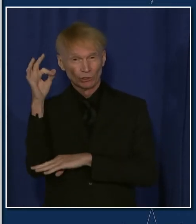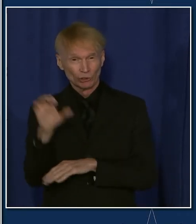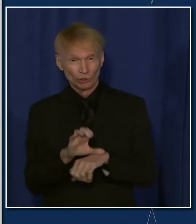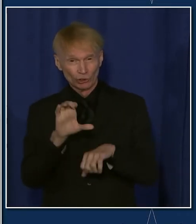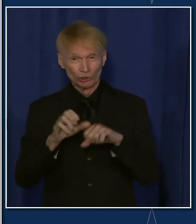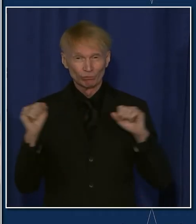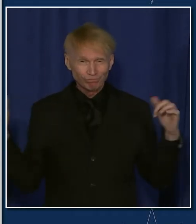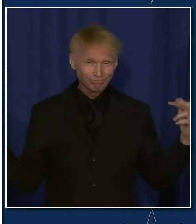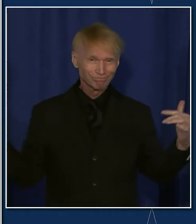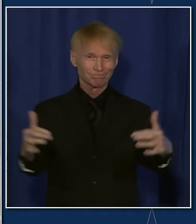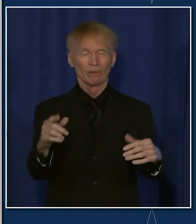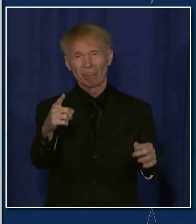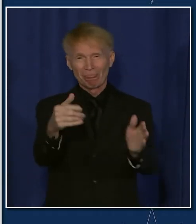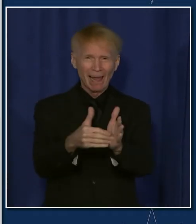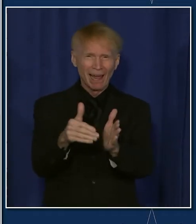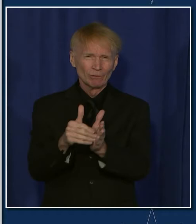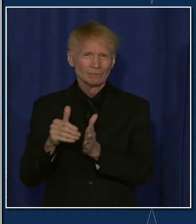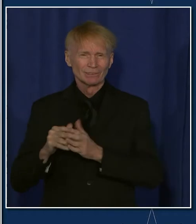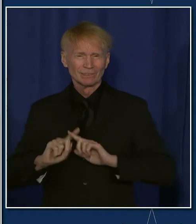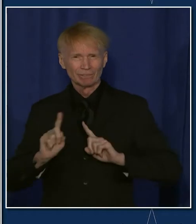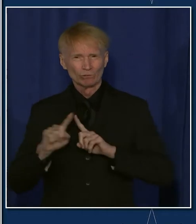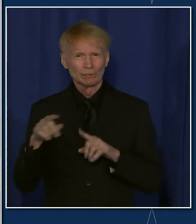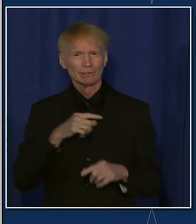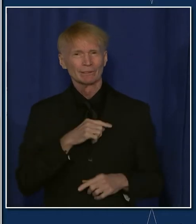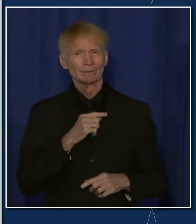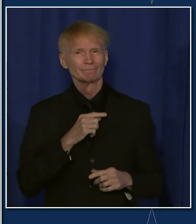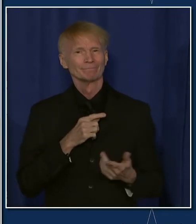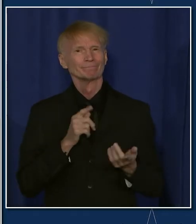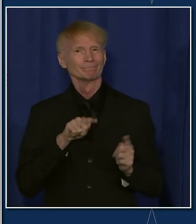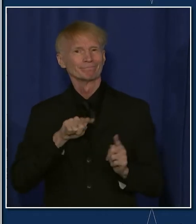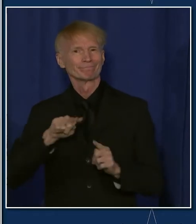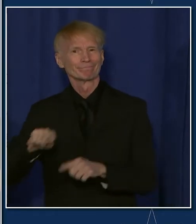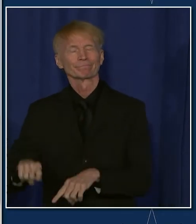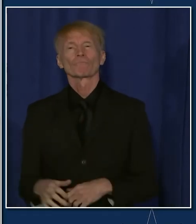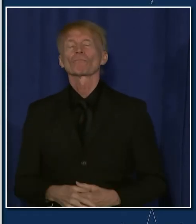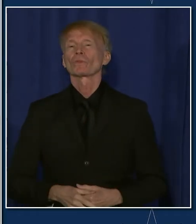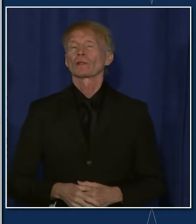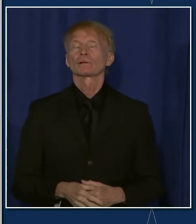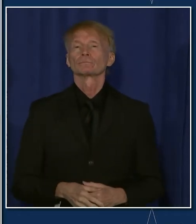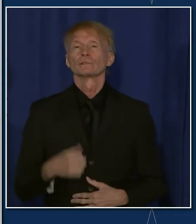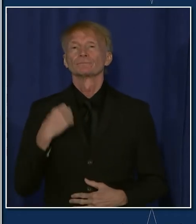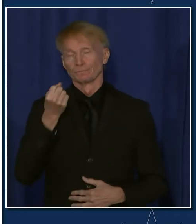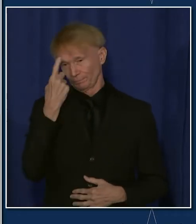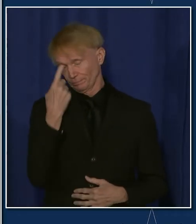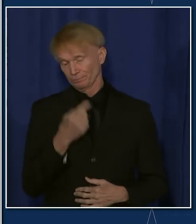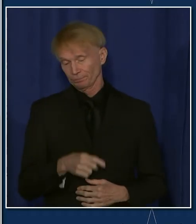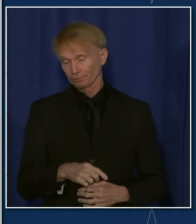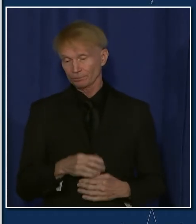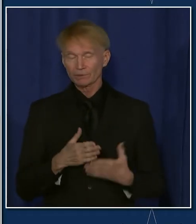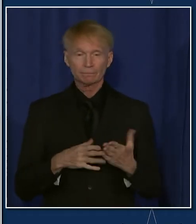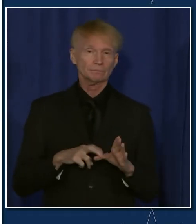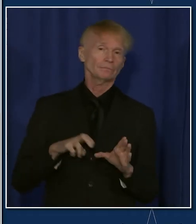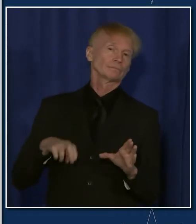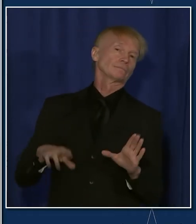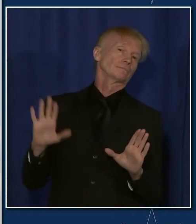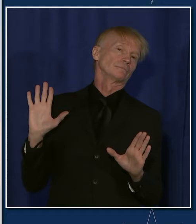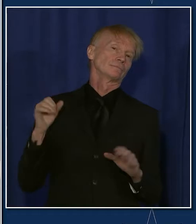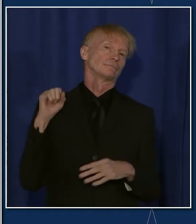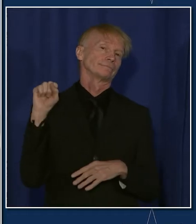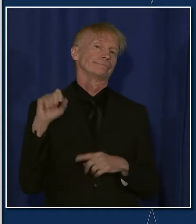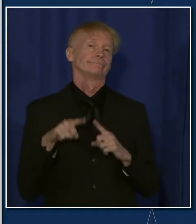thousands of parishioners. And I understand on some level in our community hesitancy about